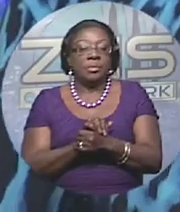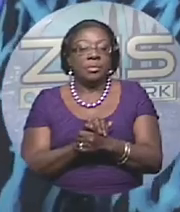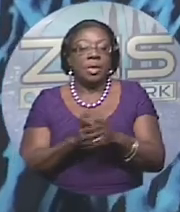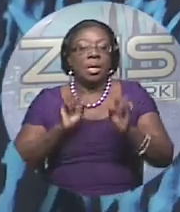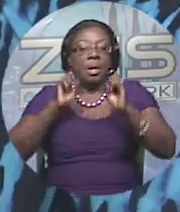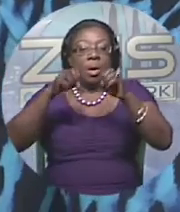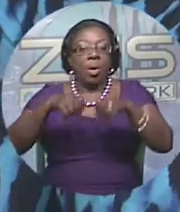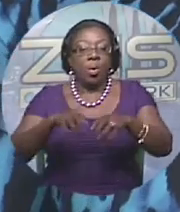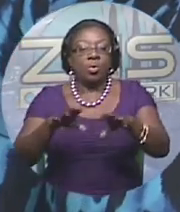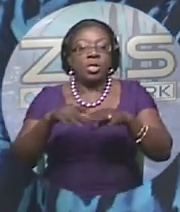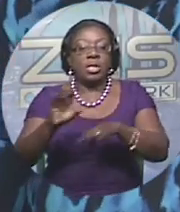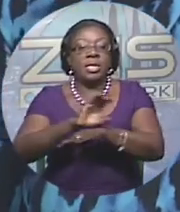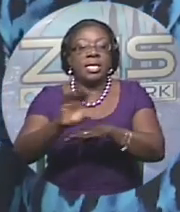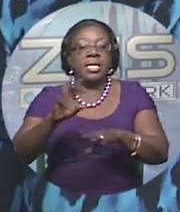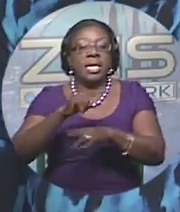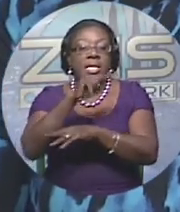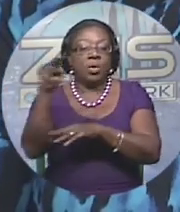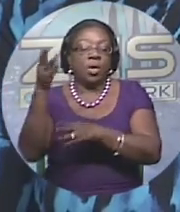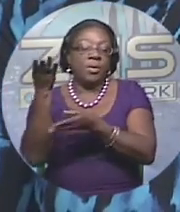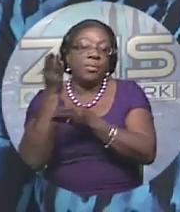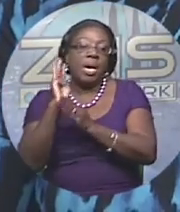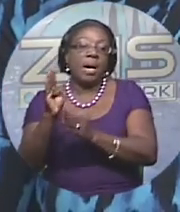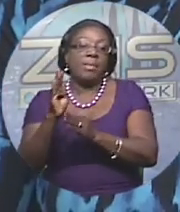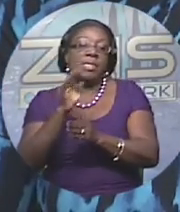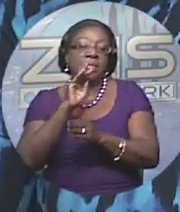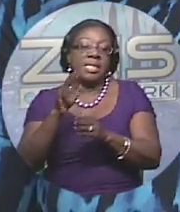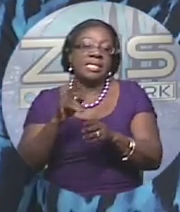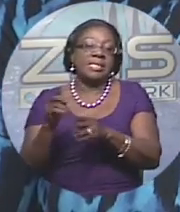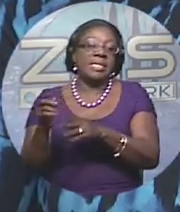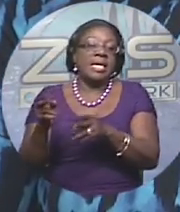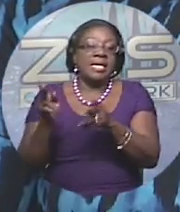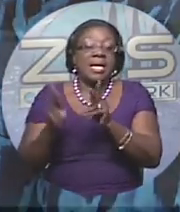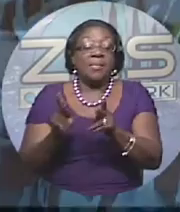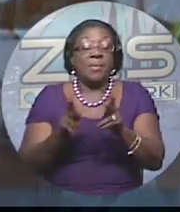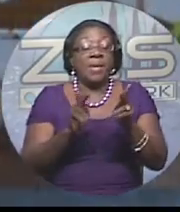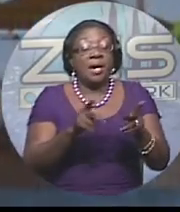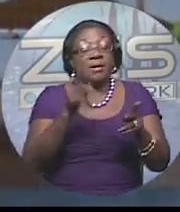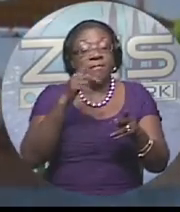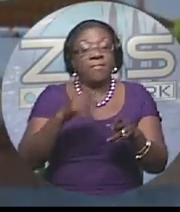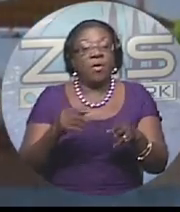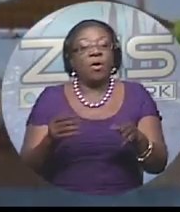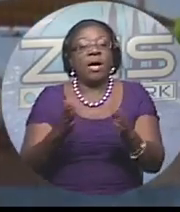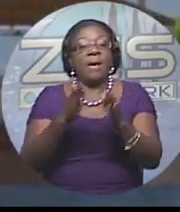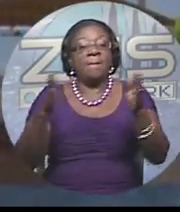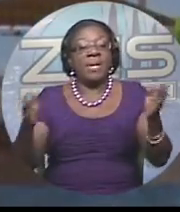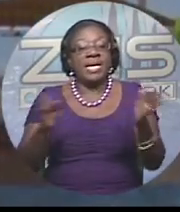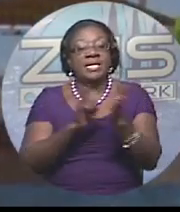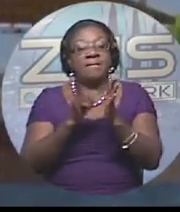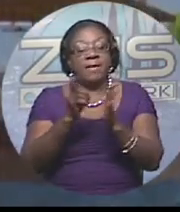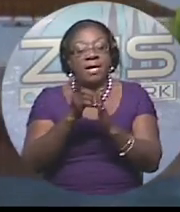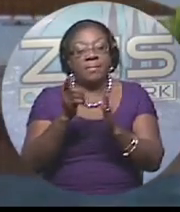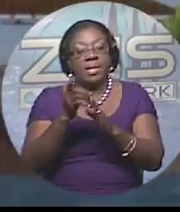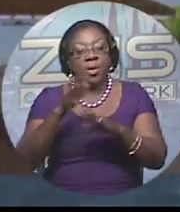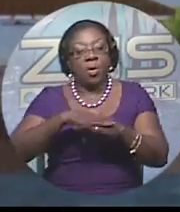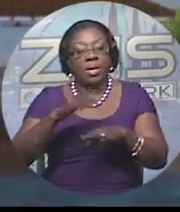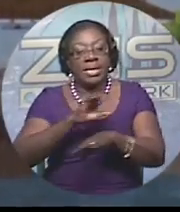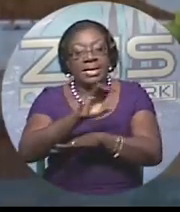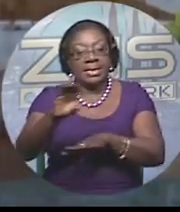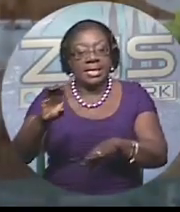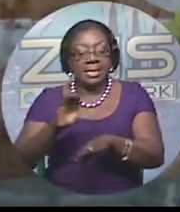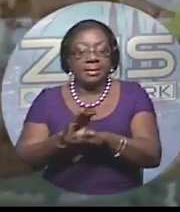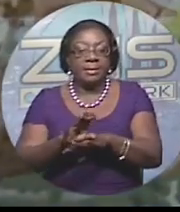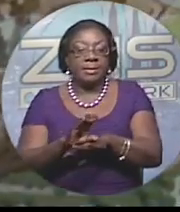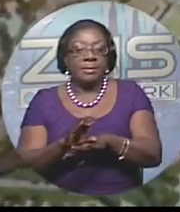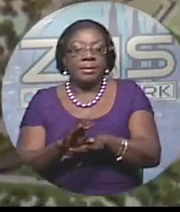Ocean Key in the northern Bahamas is set for a multi-million dollar development. Ocean Key will become a destination for the cruise